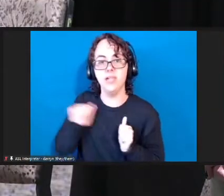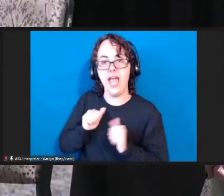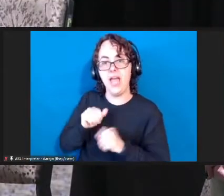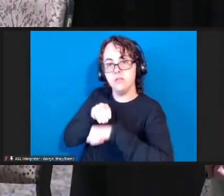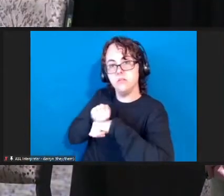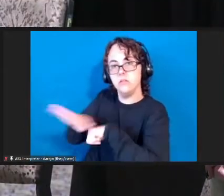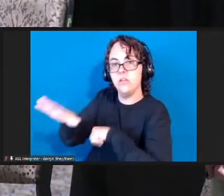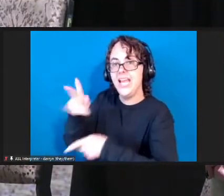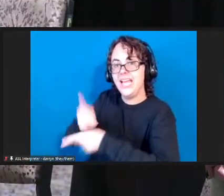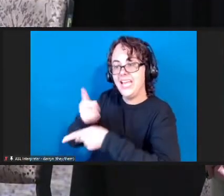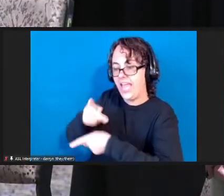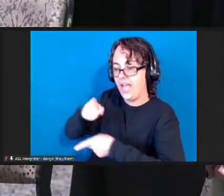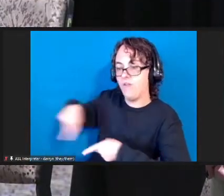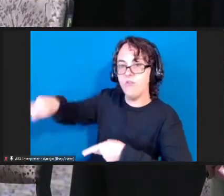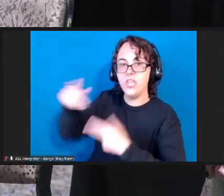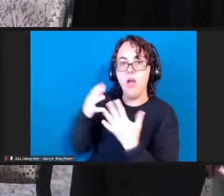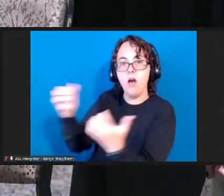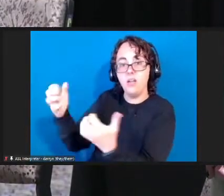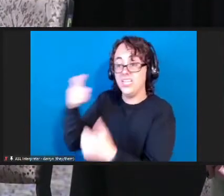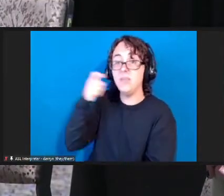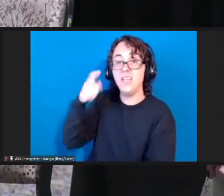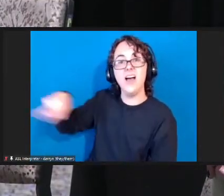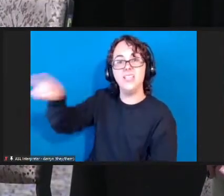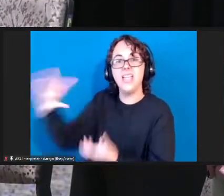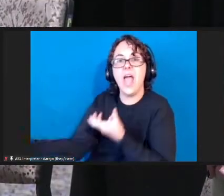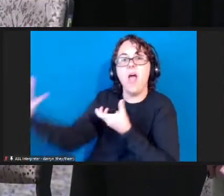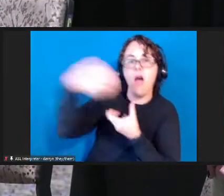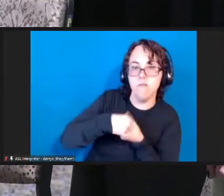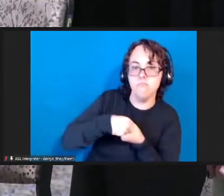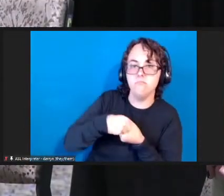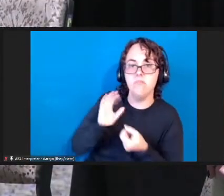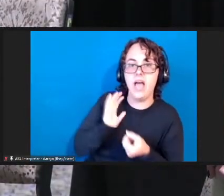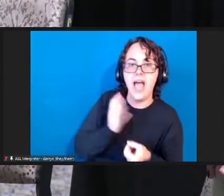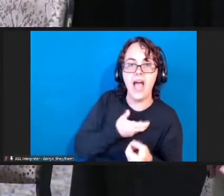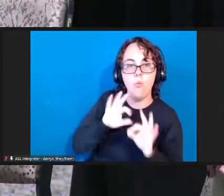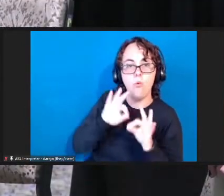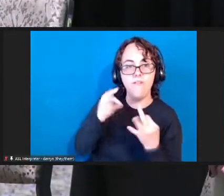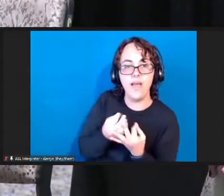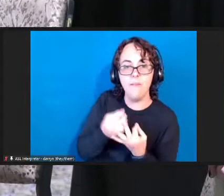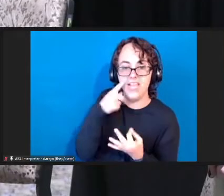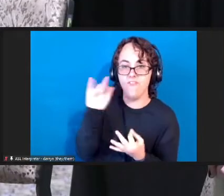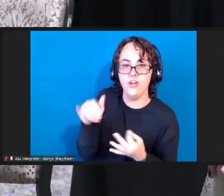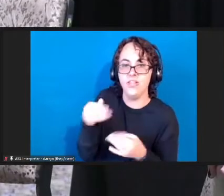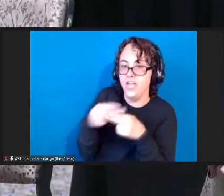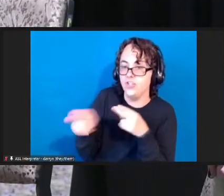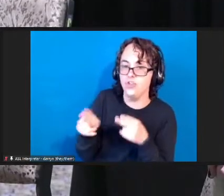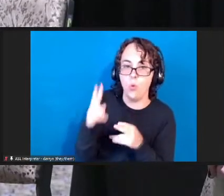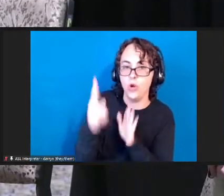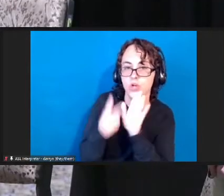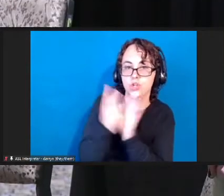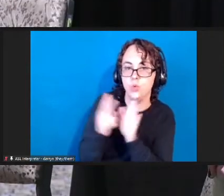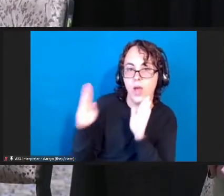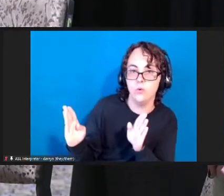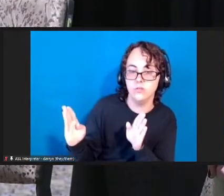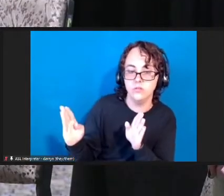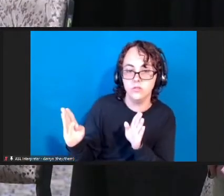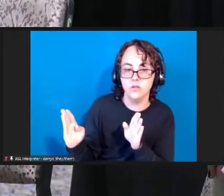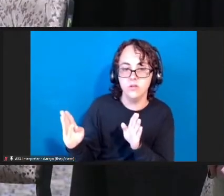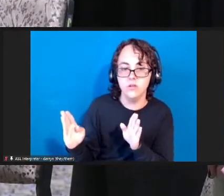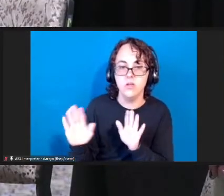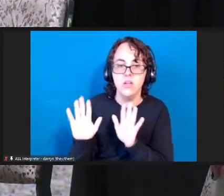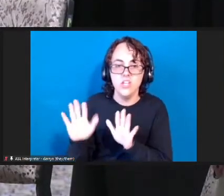of that family for the 2 hours and change that they have chosen to come to these plays. So I think one of the